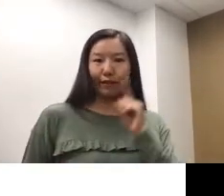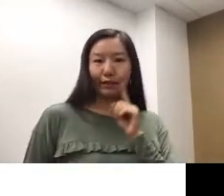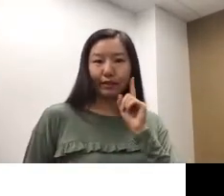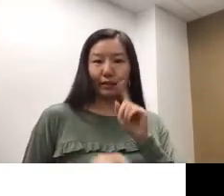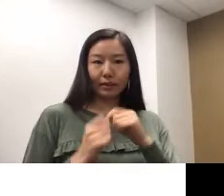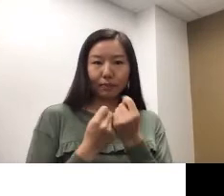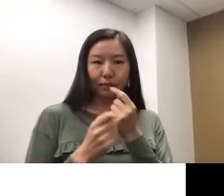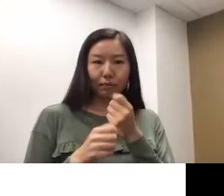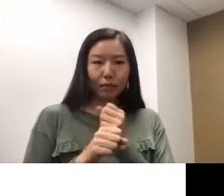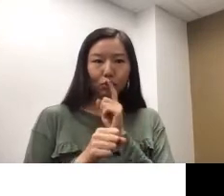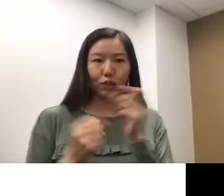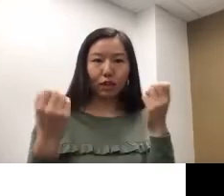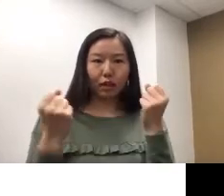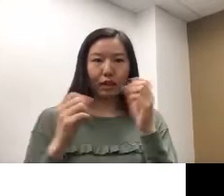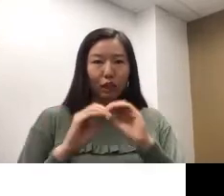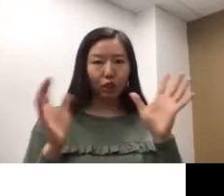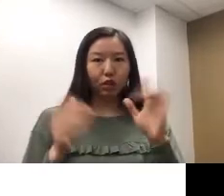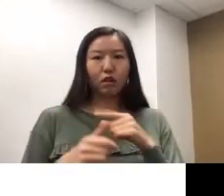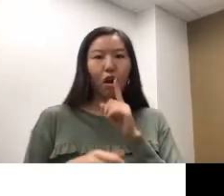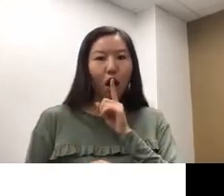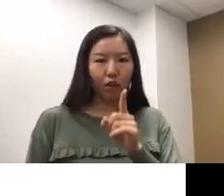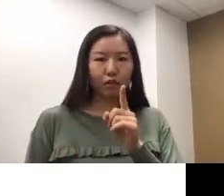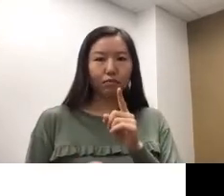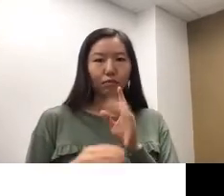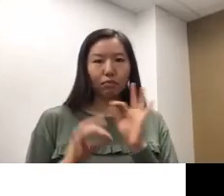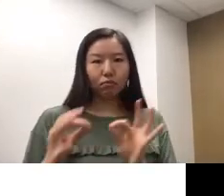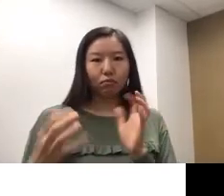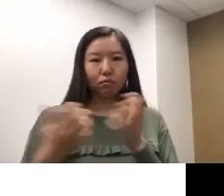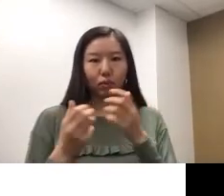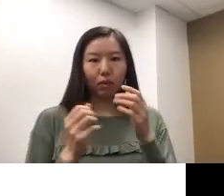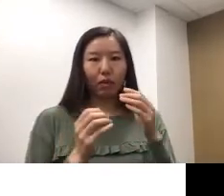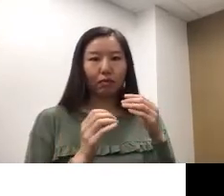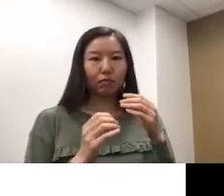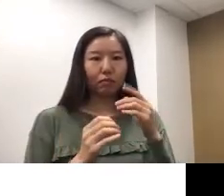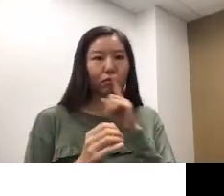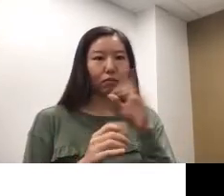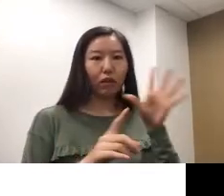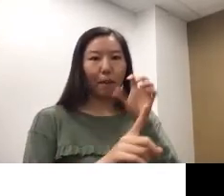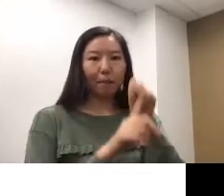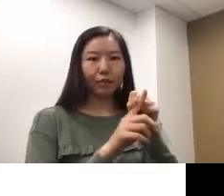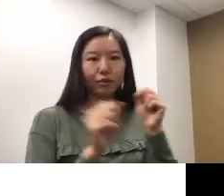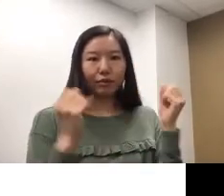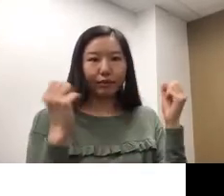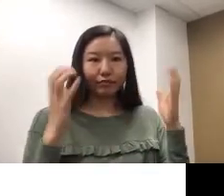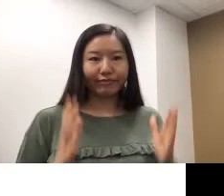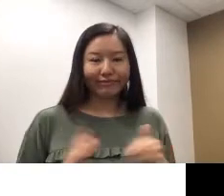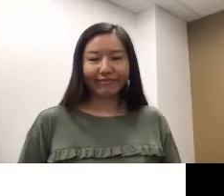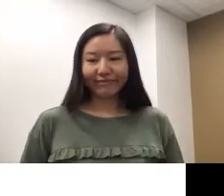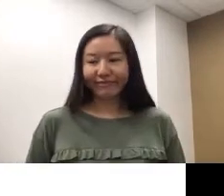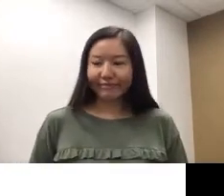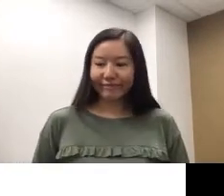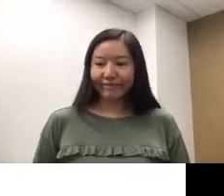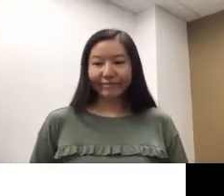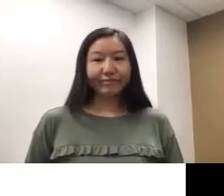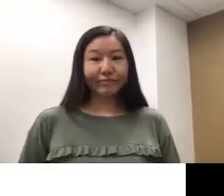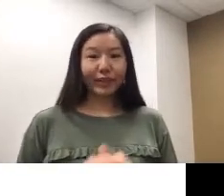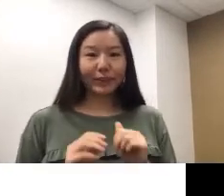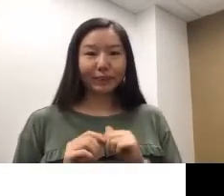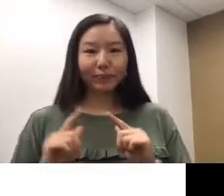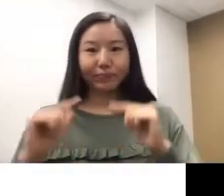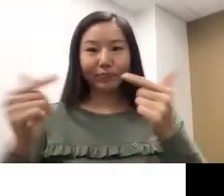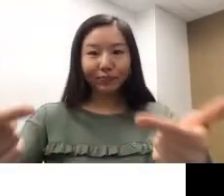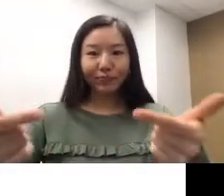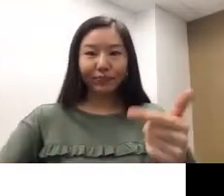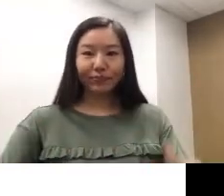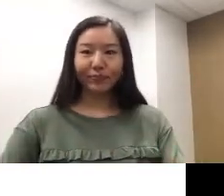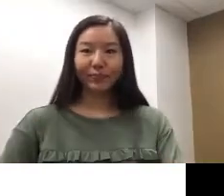could understand. And I want to emphasize and make sure that it's clear to everyone that we do have